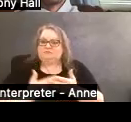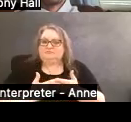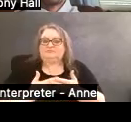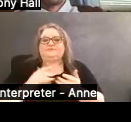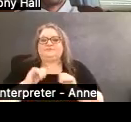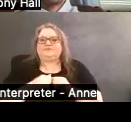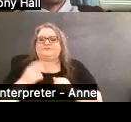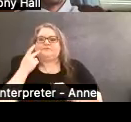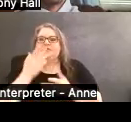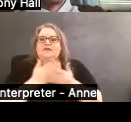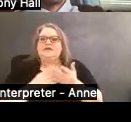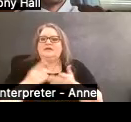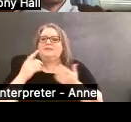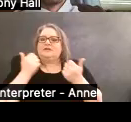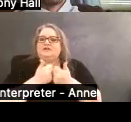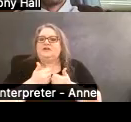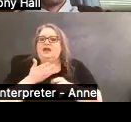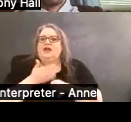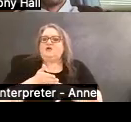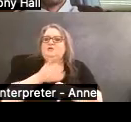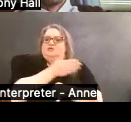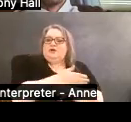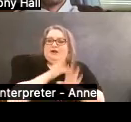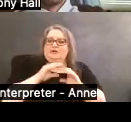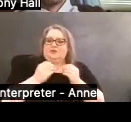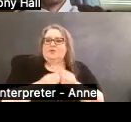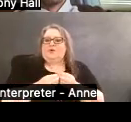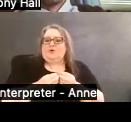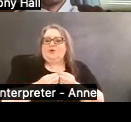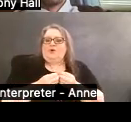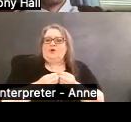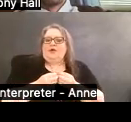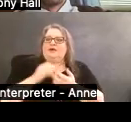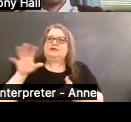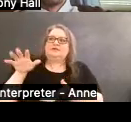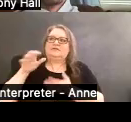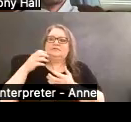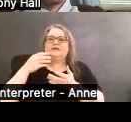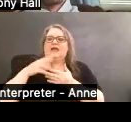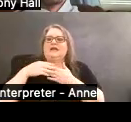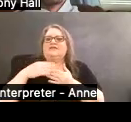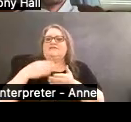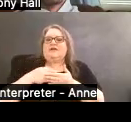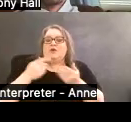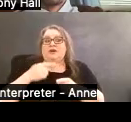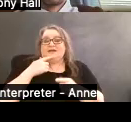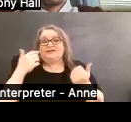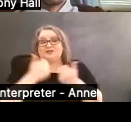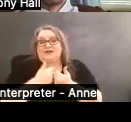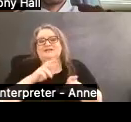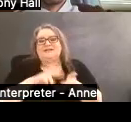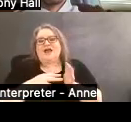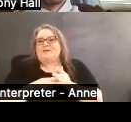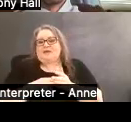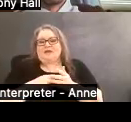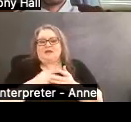of the challenges prior to the organization receiving flex funding? And when I say challenges, I mean challenges towards